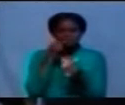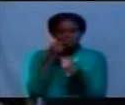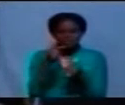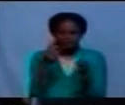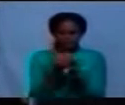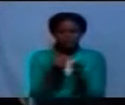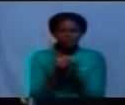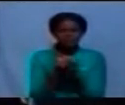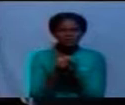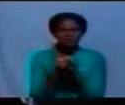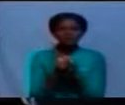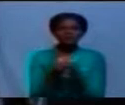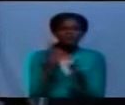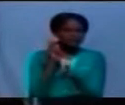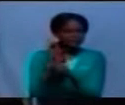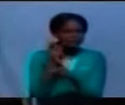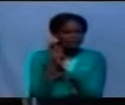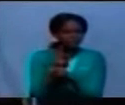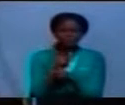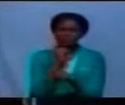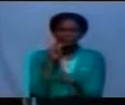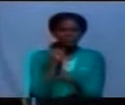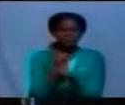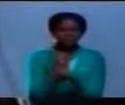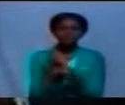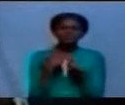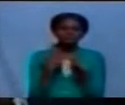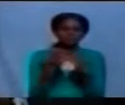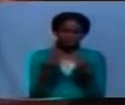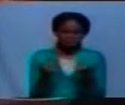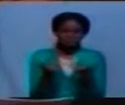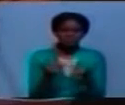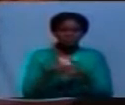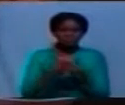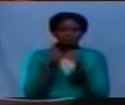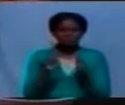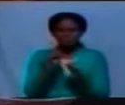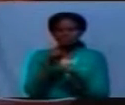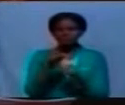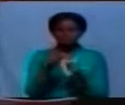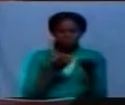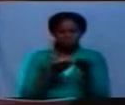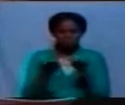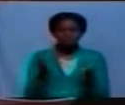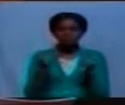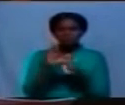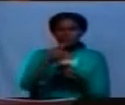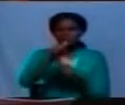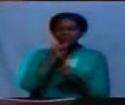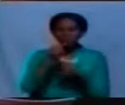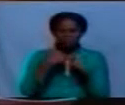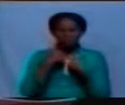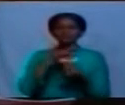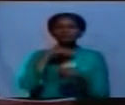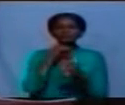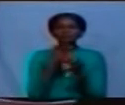money goes and remains idle, that's a wrong notion. There's another notion here that how can you save when you do not have enough income, and